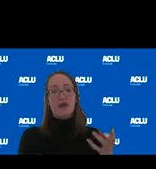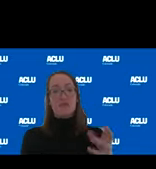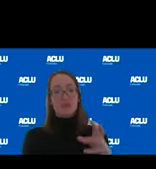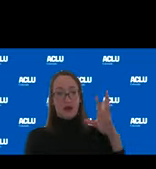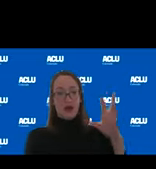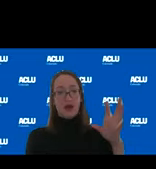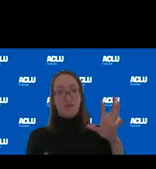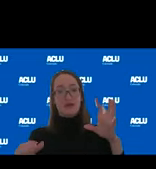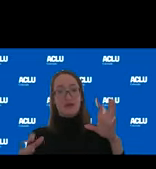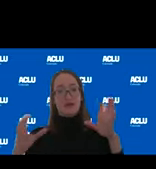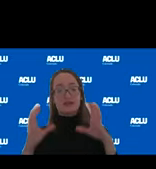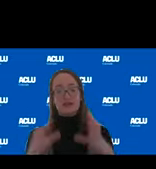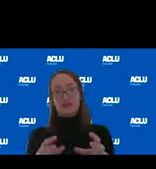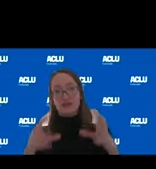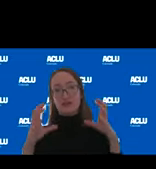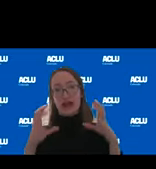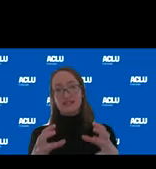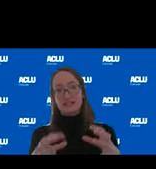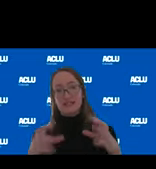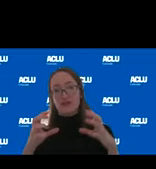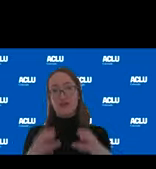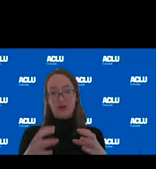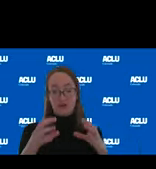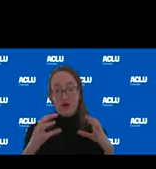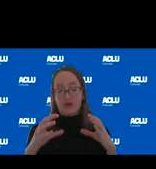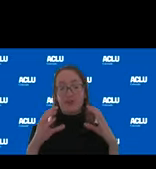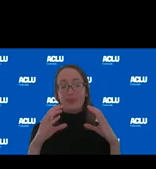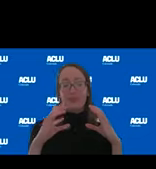allow the preservation of our access,